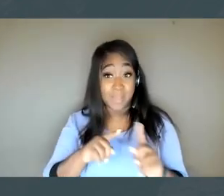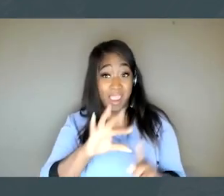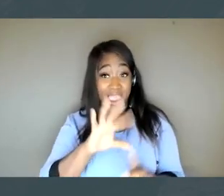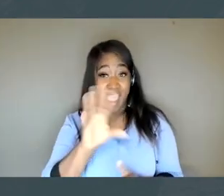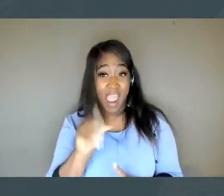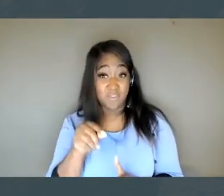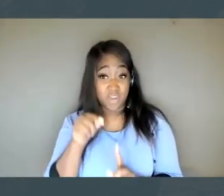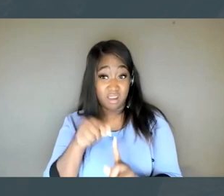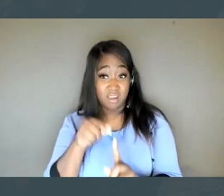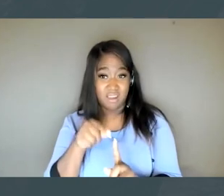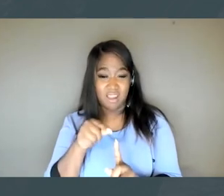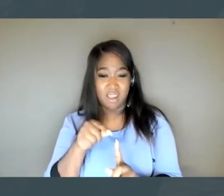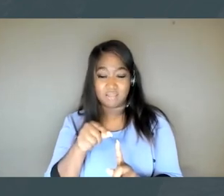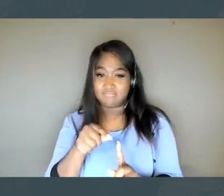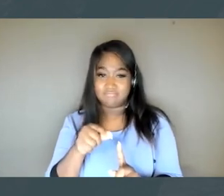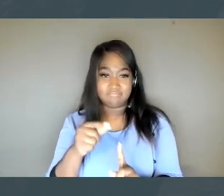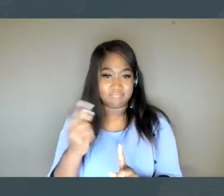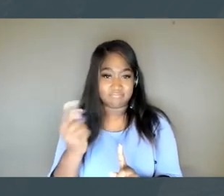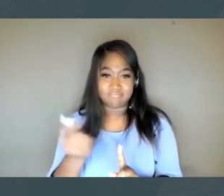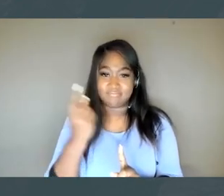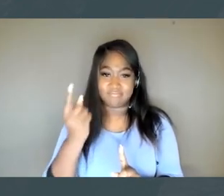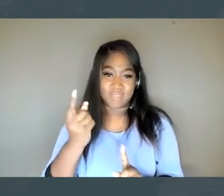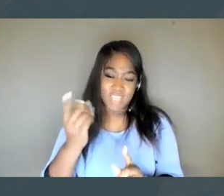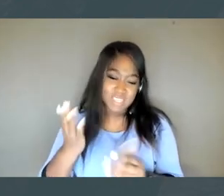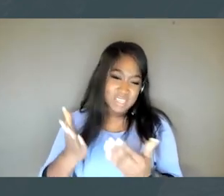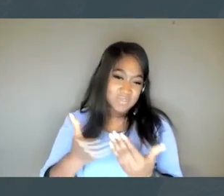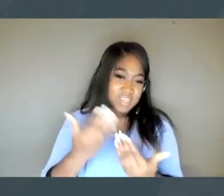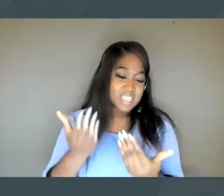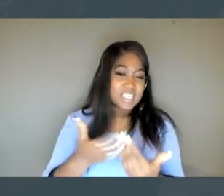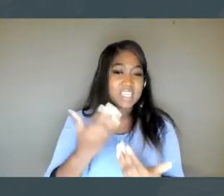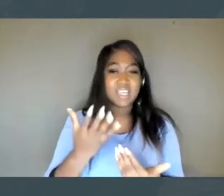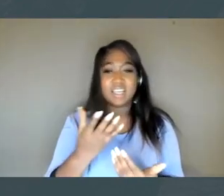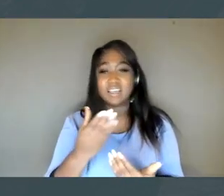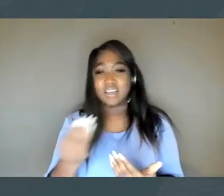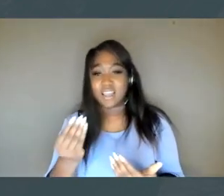simultaneously convenient and unreal.